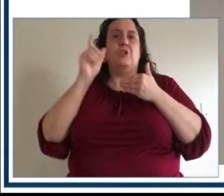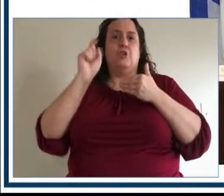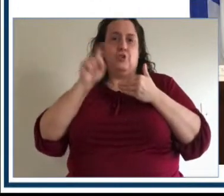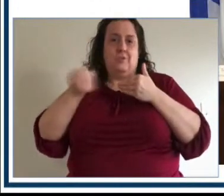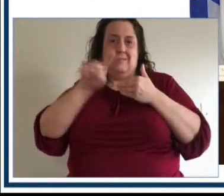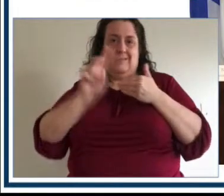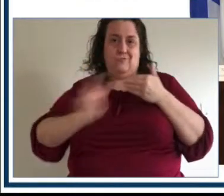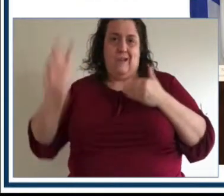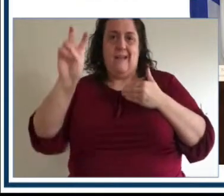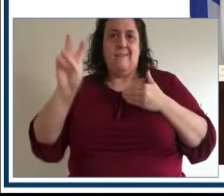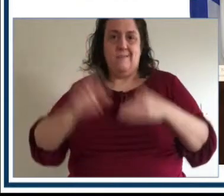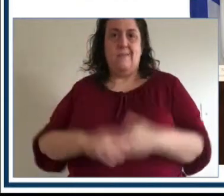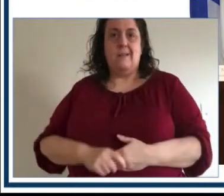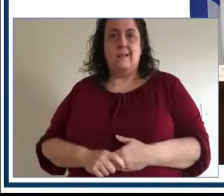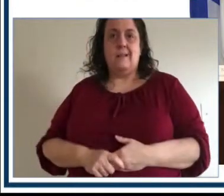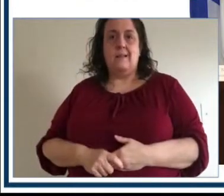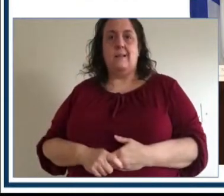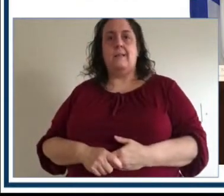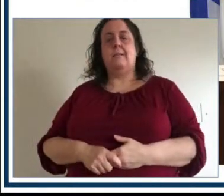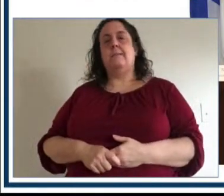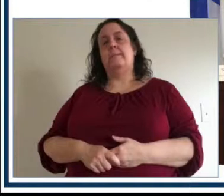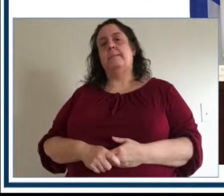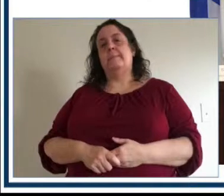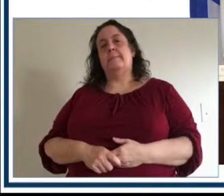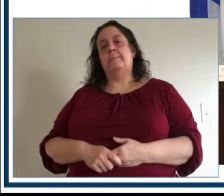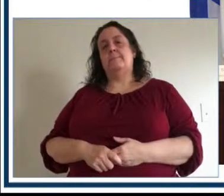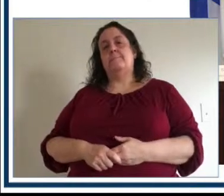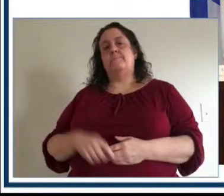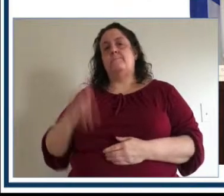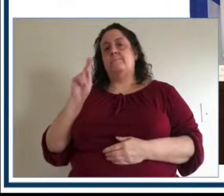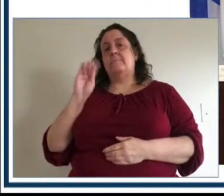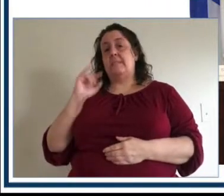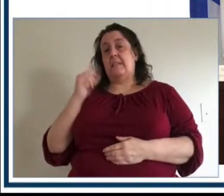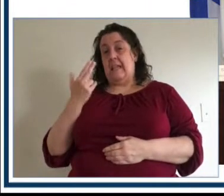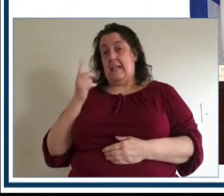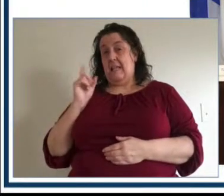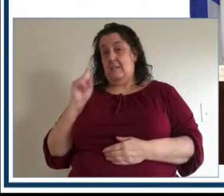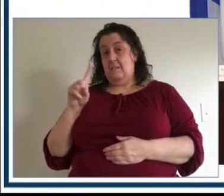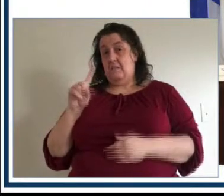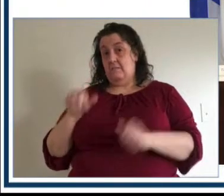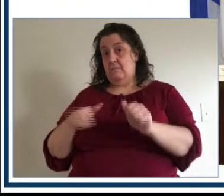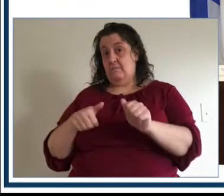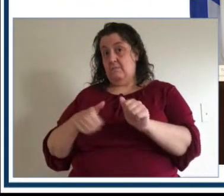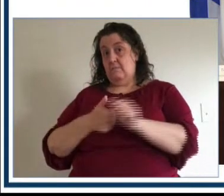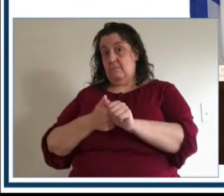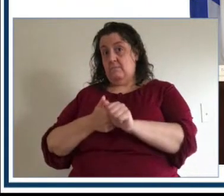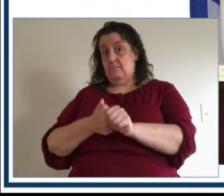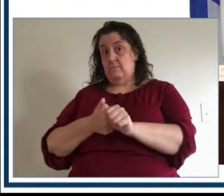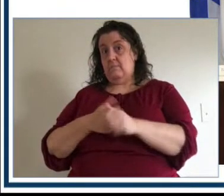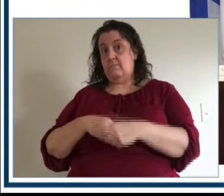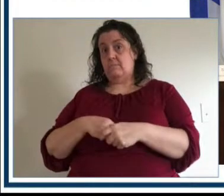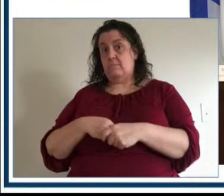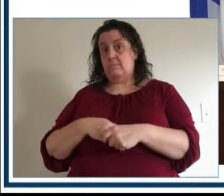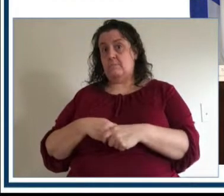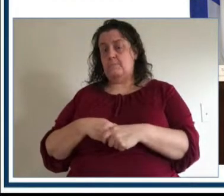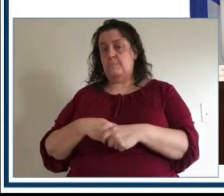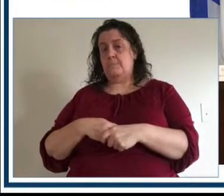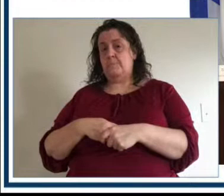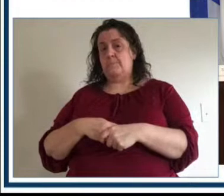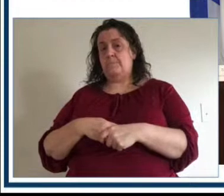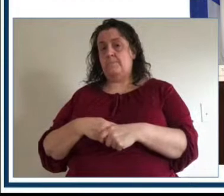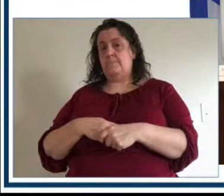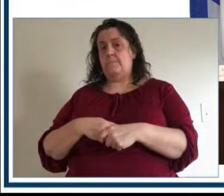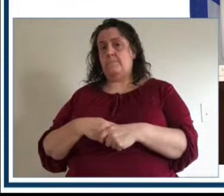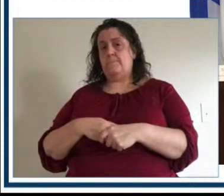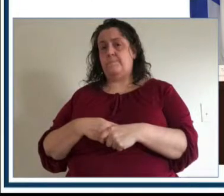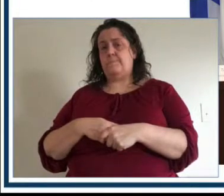follow-up question? Yeah, I'm just wondering, do we have the total number of cases that are related to Antigonish? It